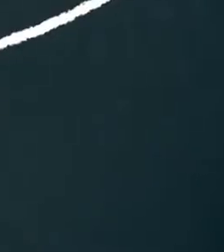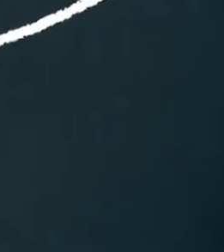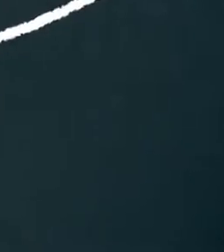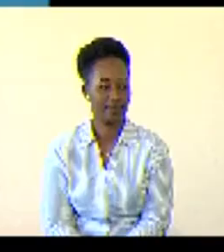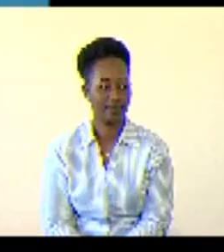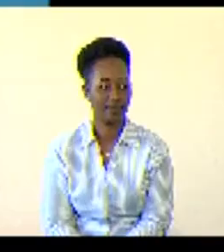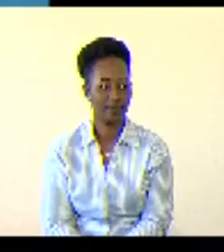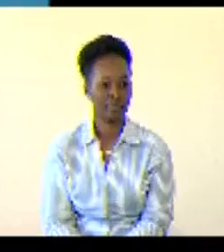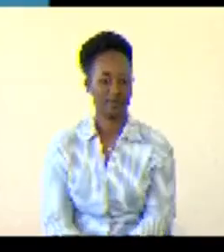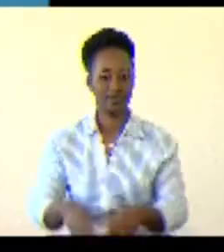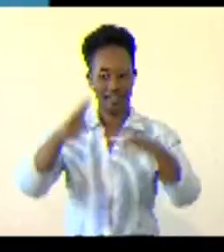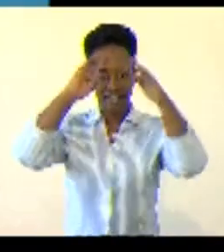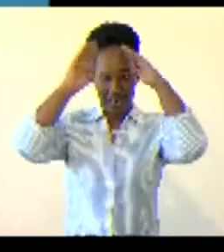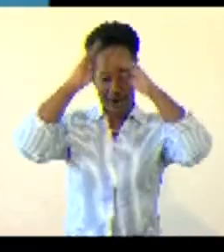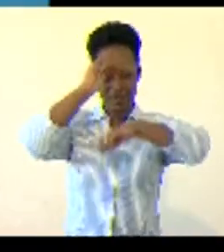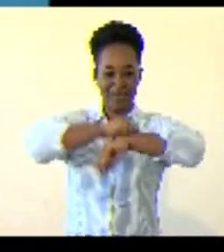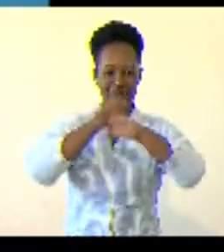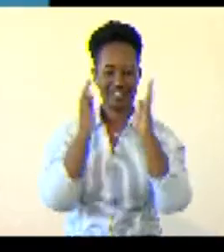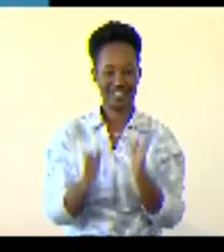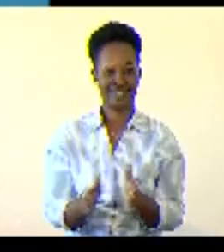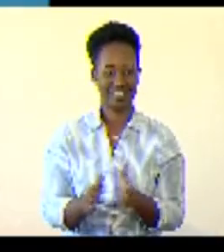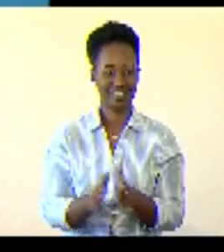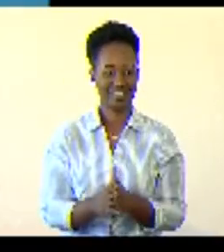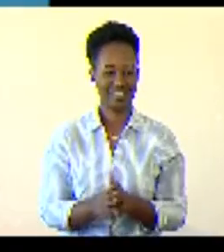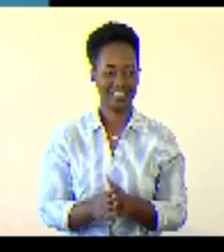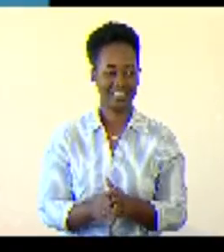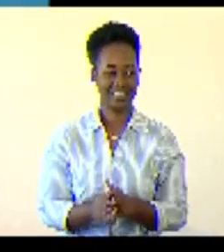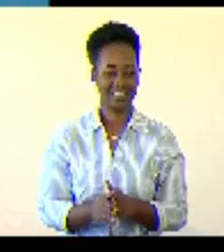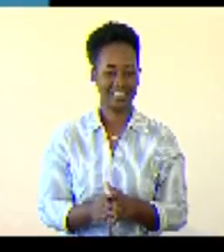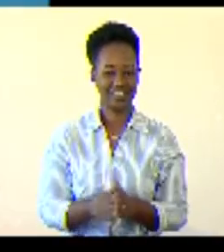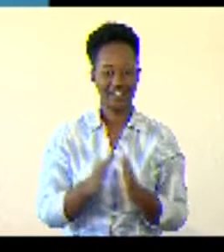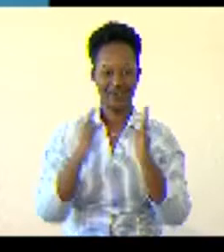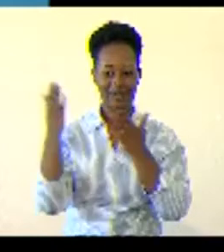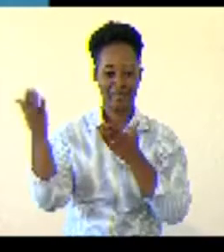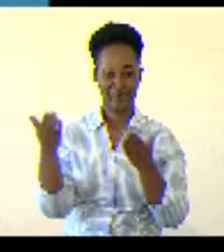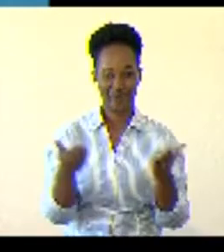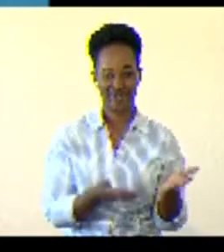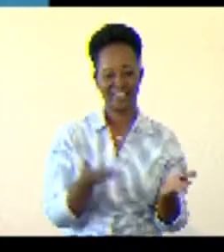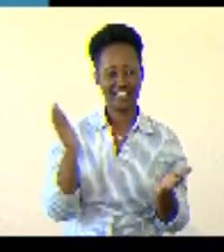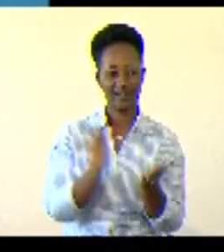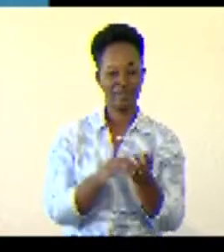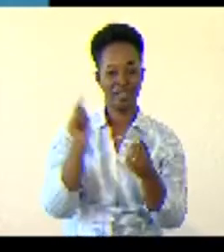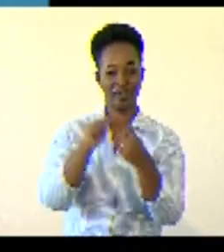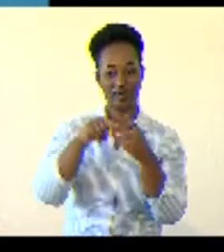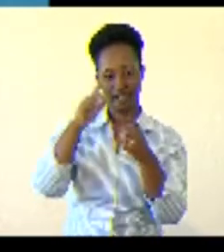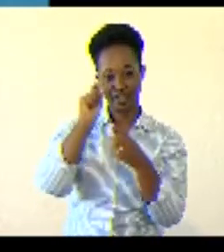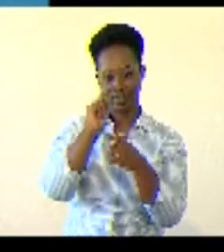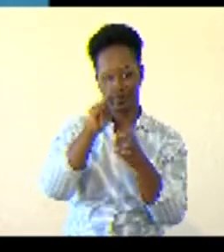Board. Hello students, a very warm welcome again to the biology learning